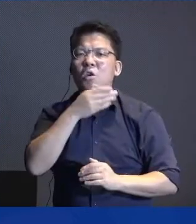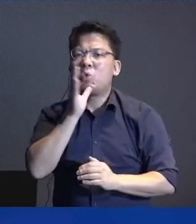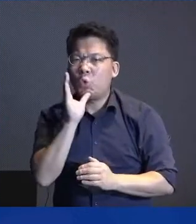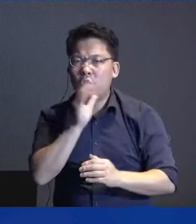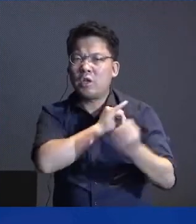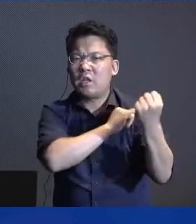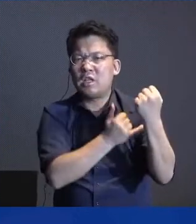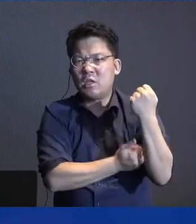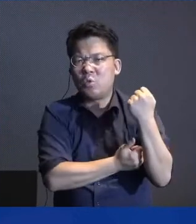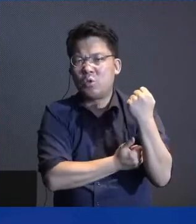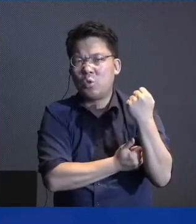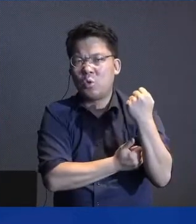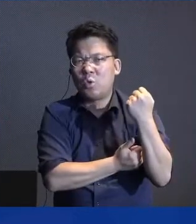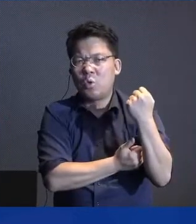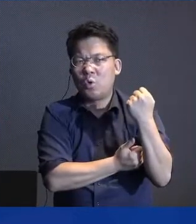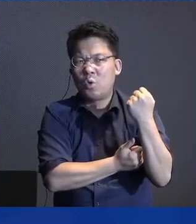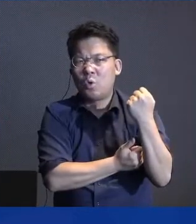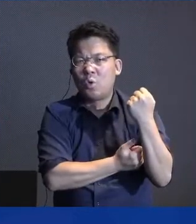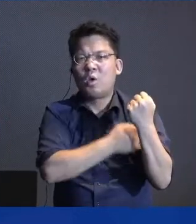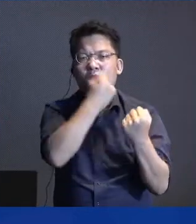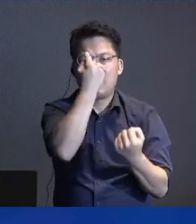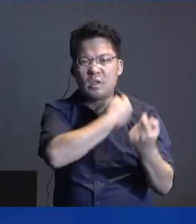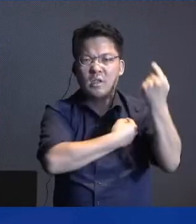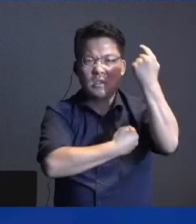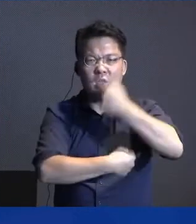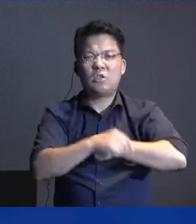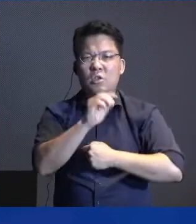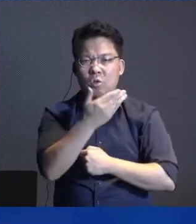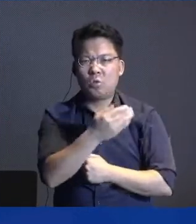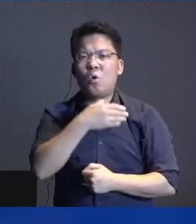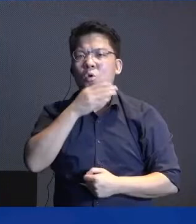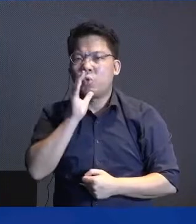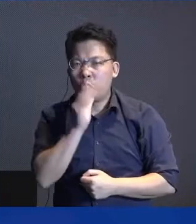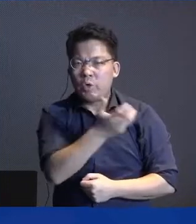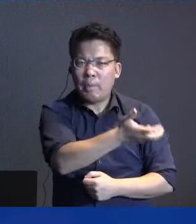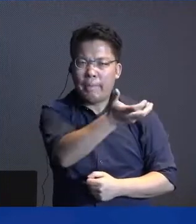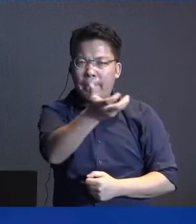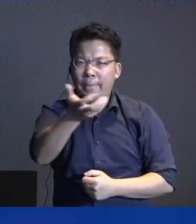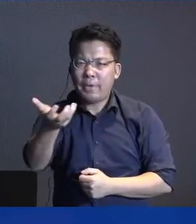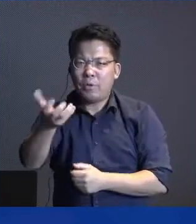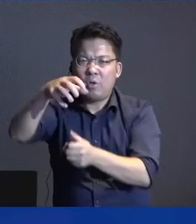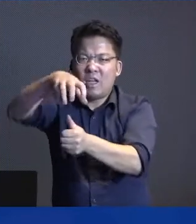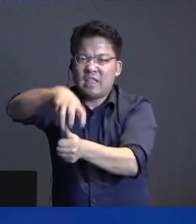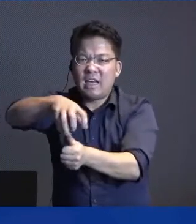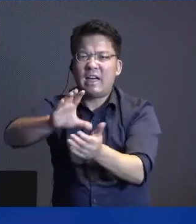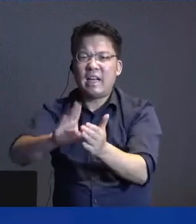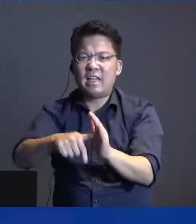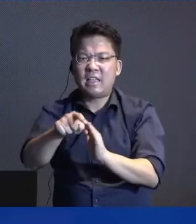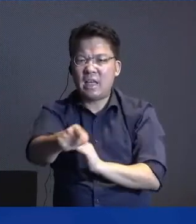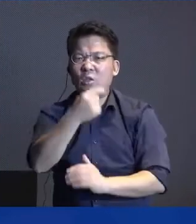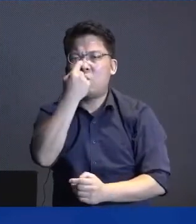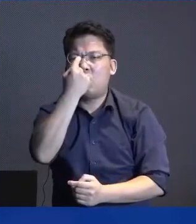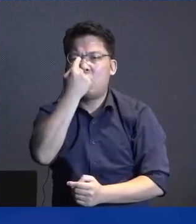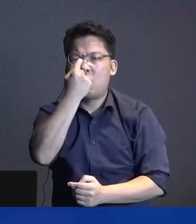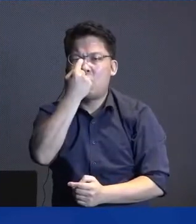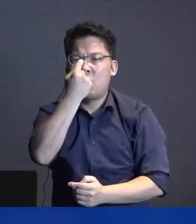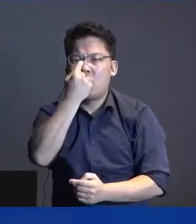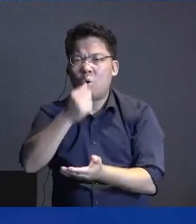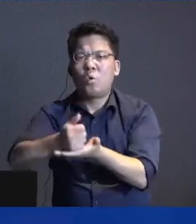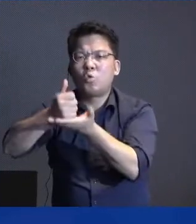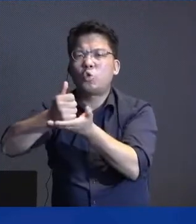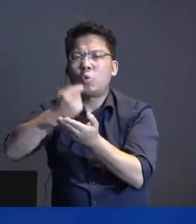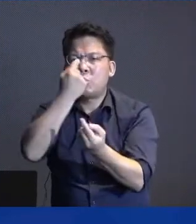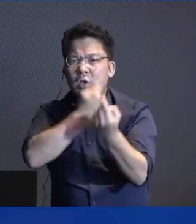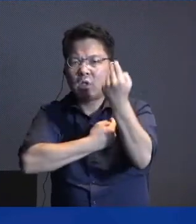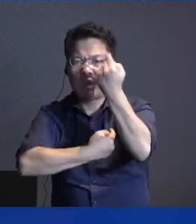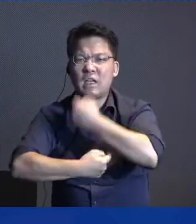dignity. So each of these acts makes a difference. And if as individuals we are sensitive to their needs as much as